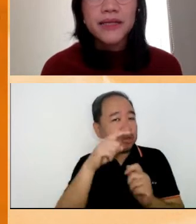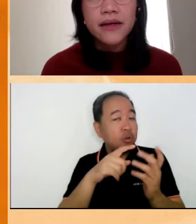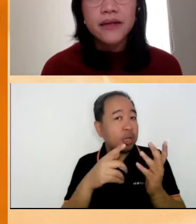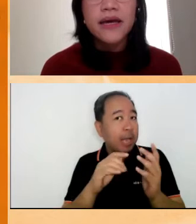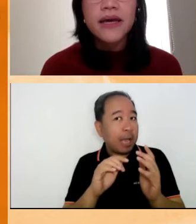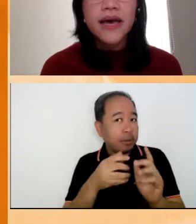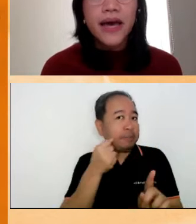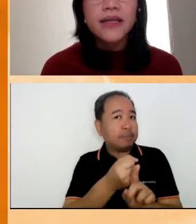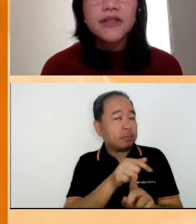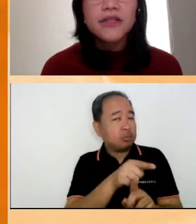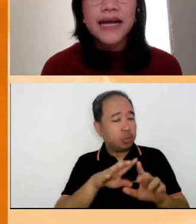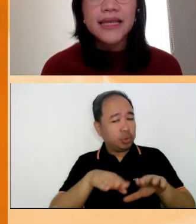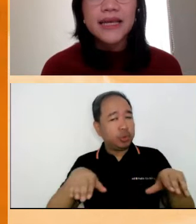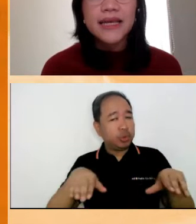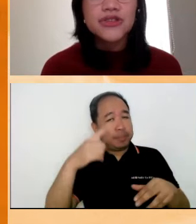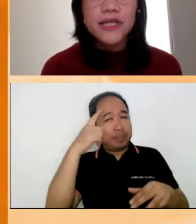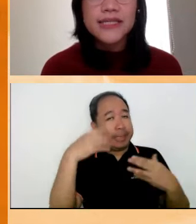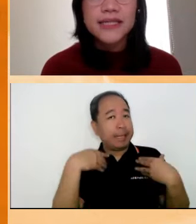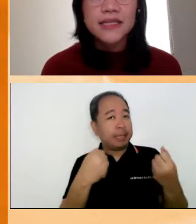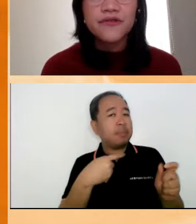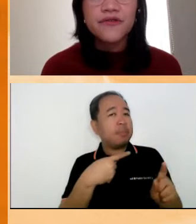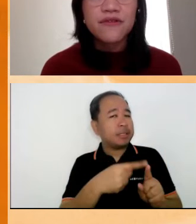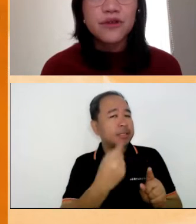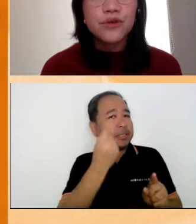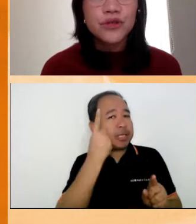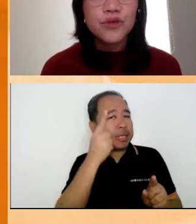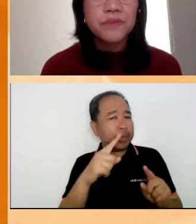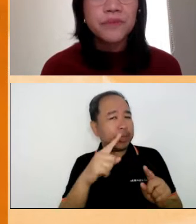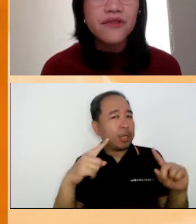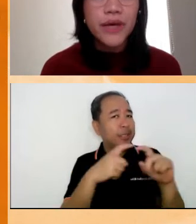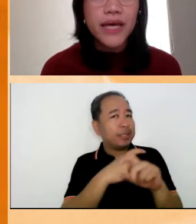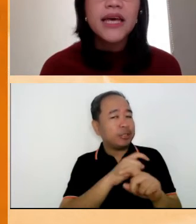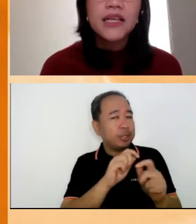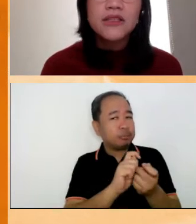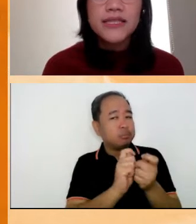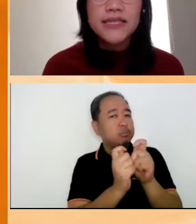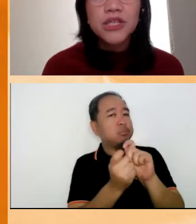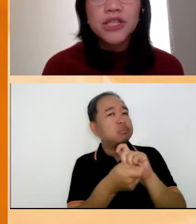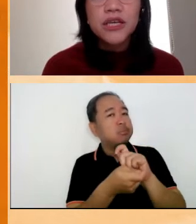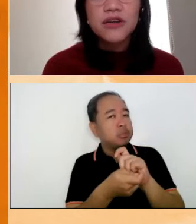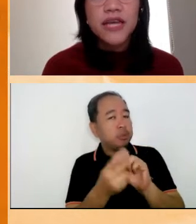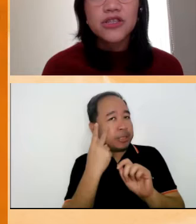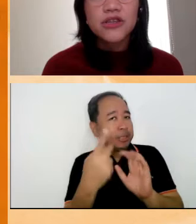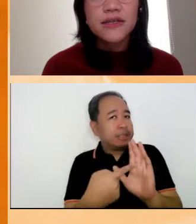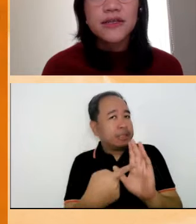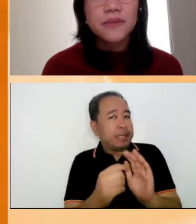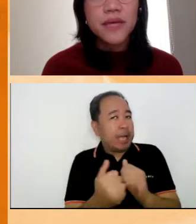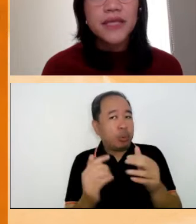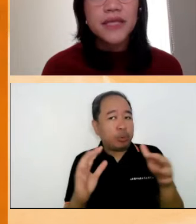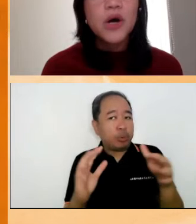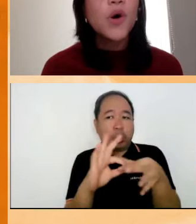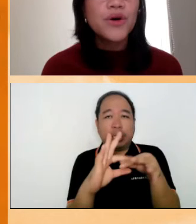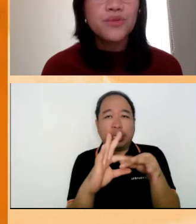mental health, and understanding the intricacies of its evolution will pave the way to establishing the connections that